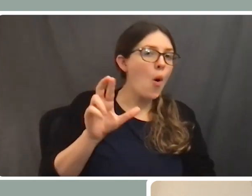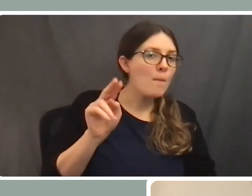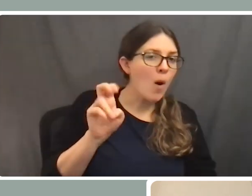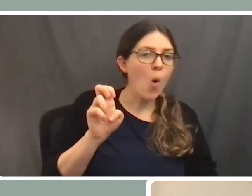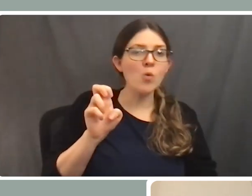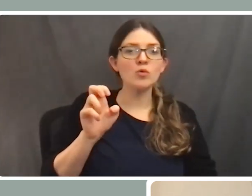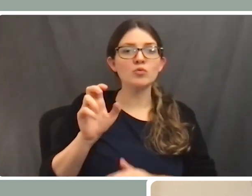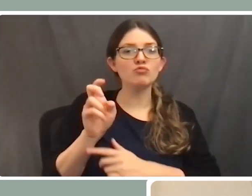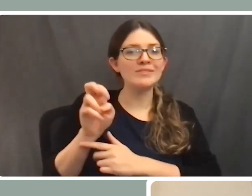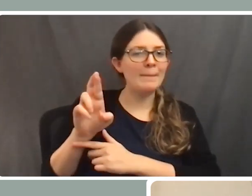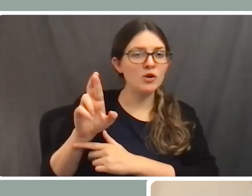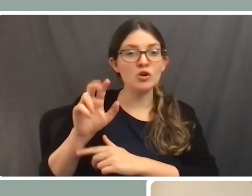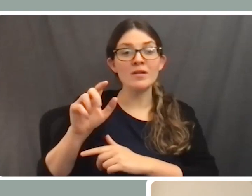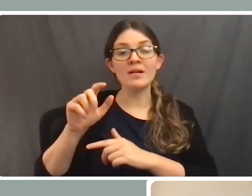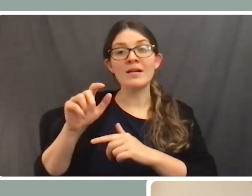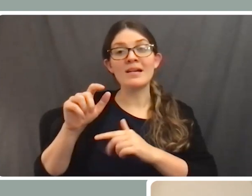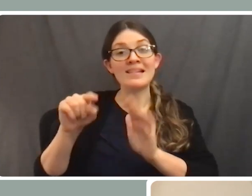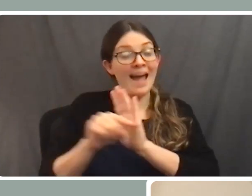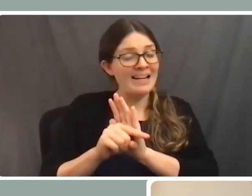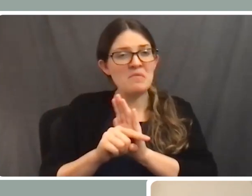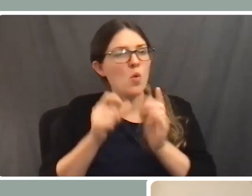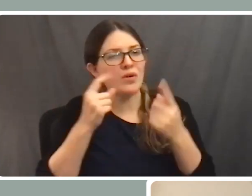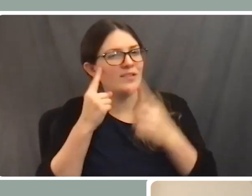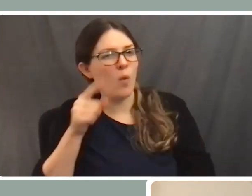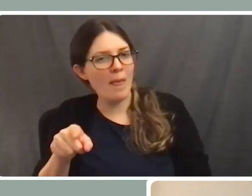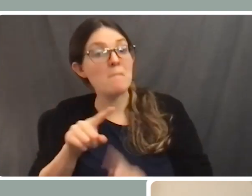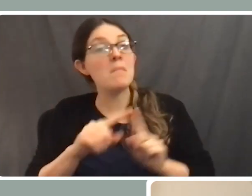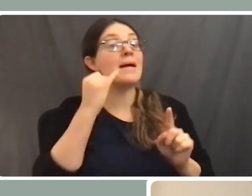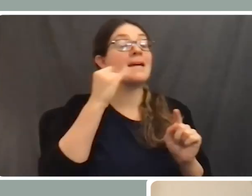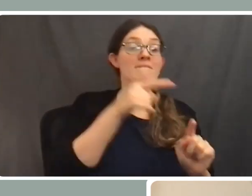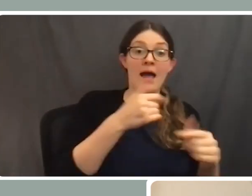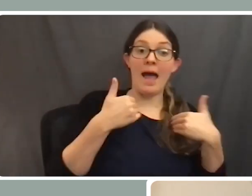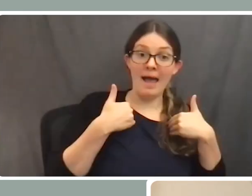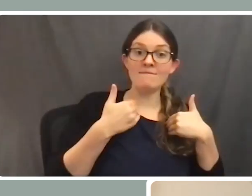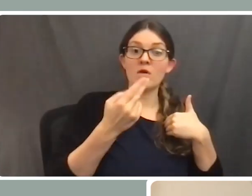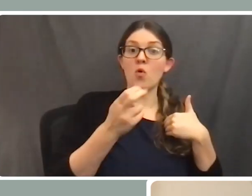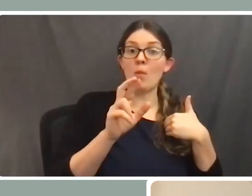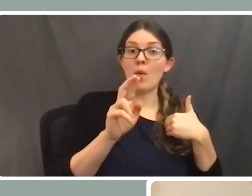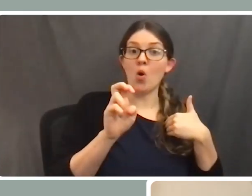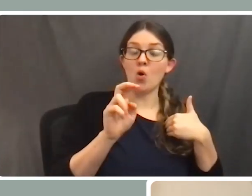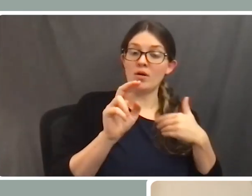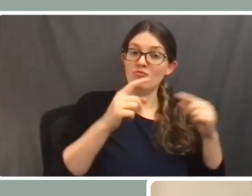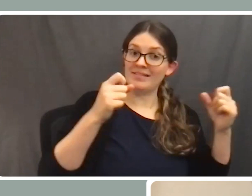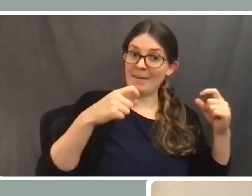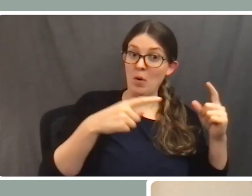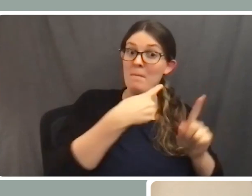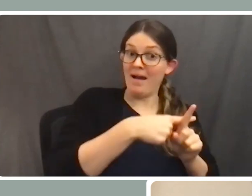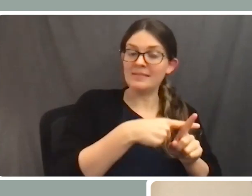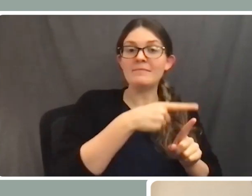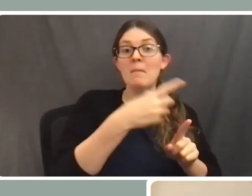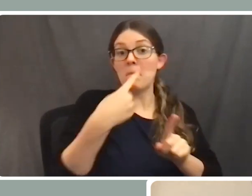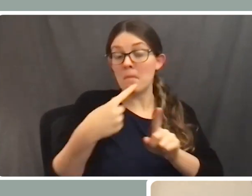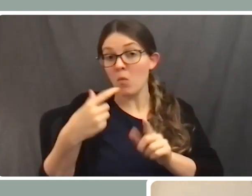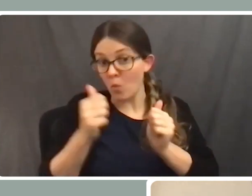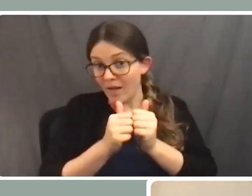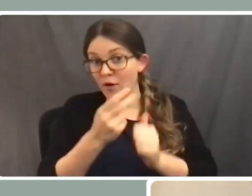cancer, but we might consider it in somebody who's estrogen receptor or progesterone receptor positive and HER2 positive. So that's one